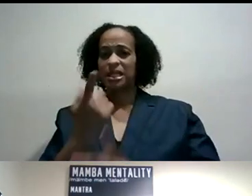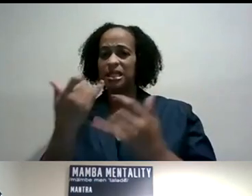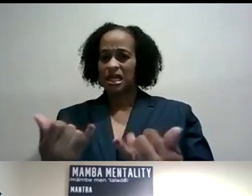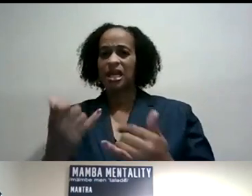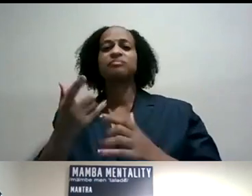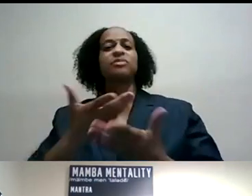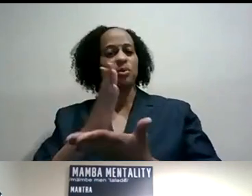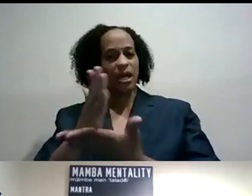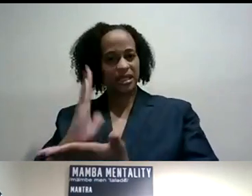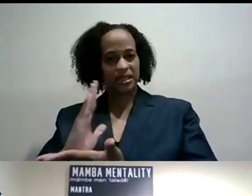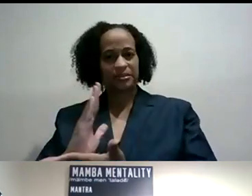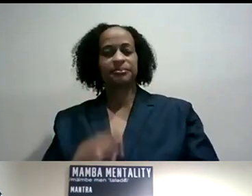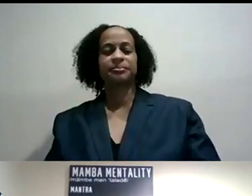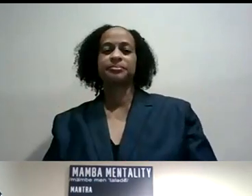right.